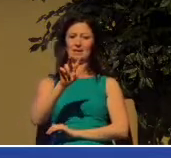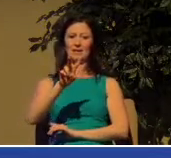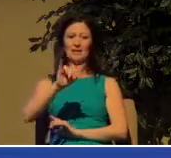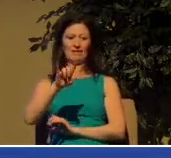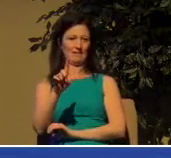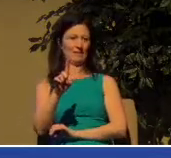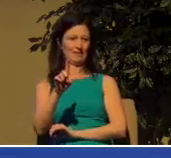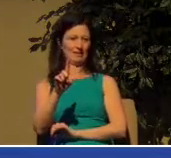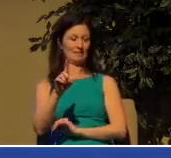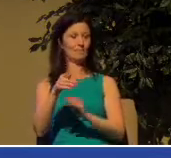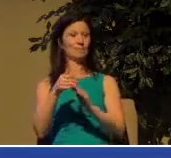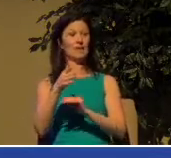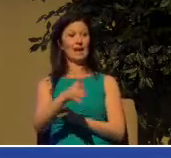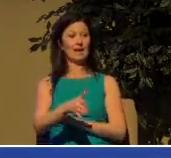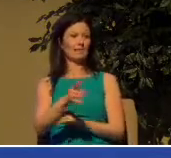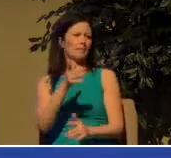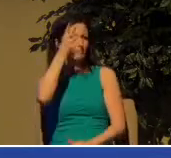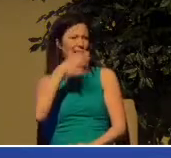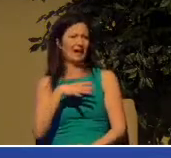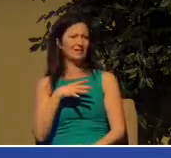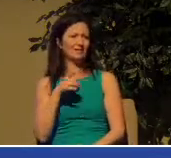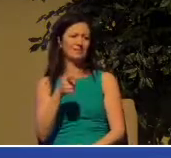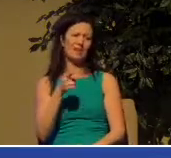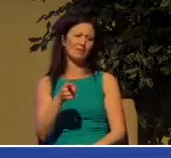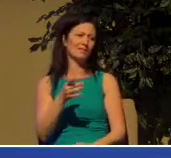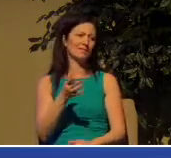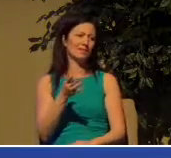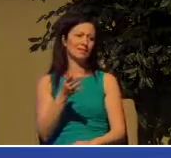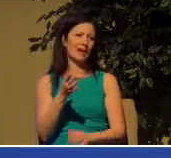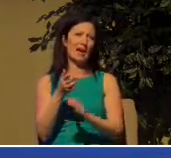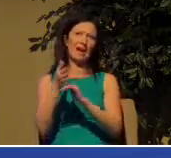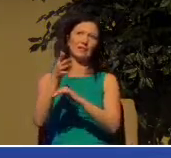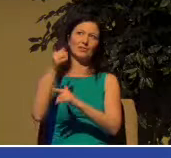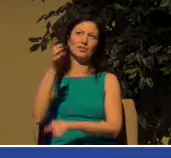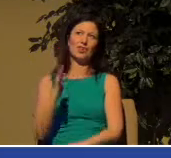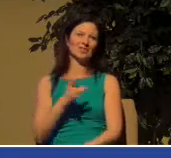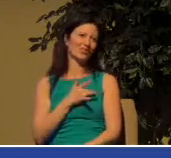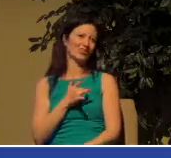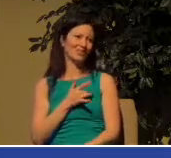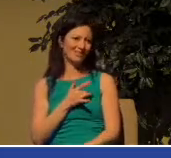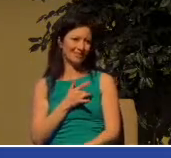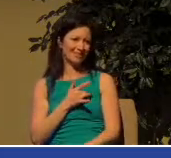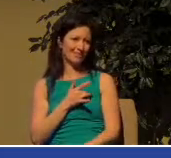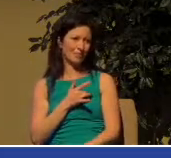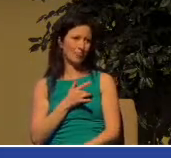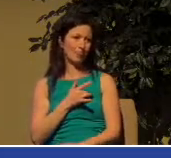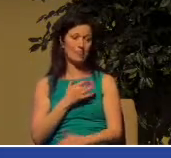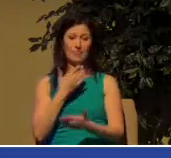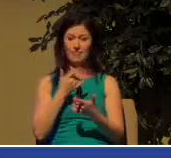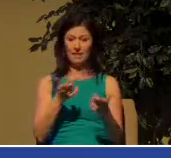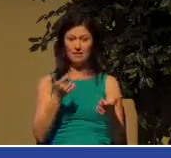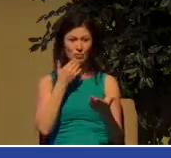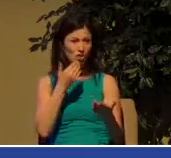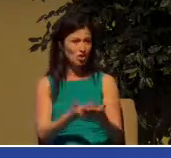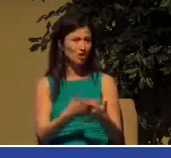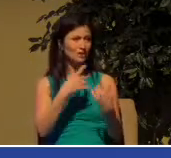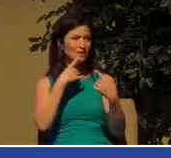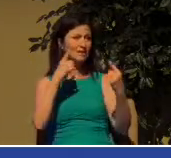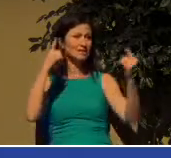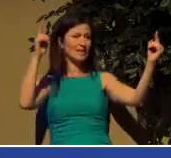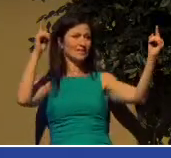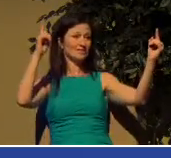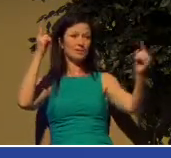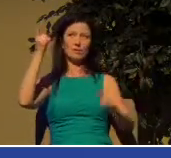man after God's own heart, the nation expanded, it prospered, things were good. God said, I'm going